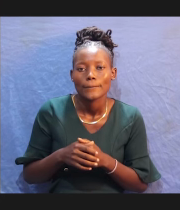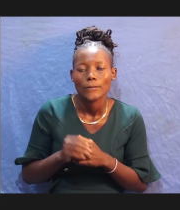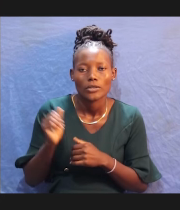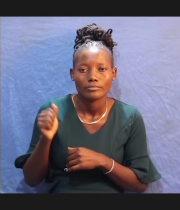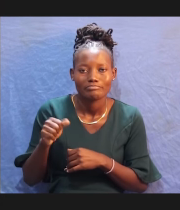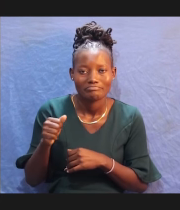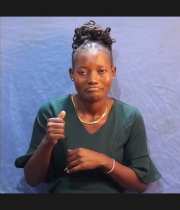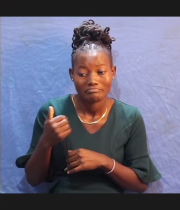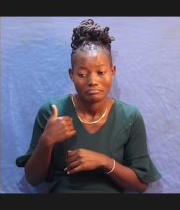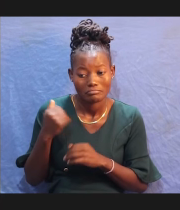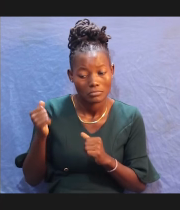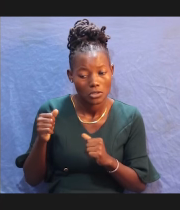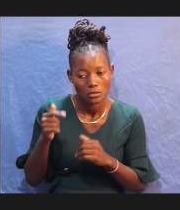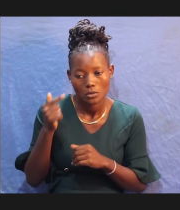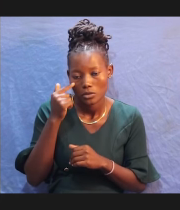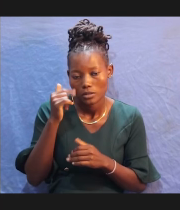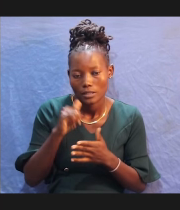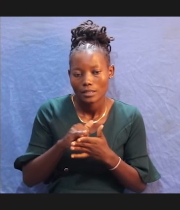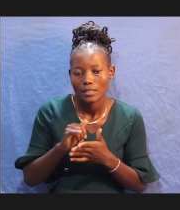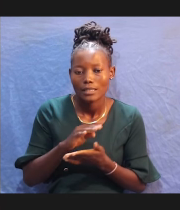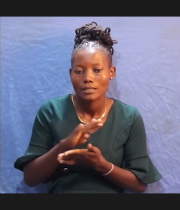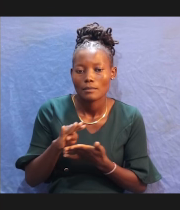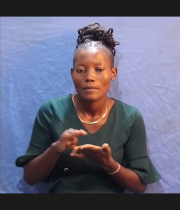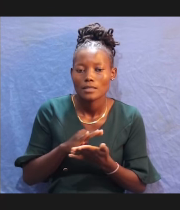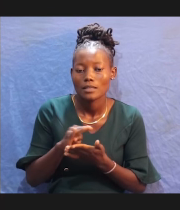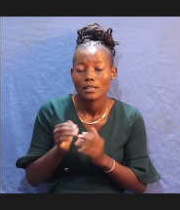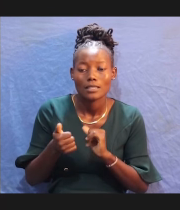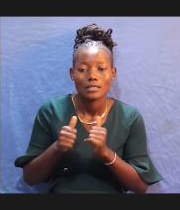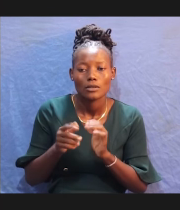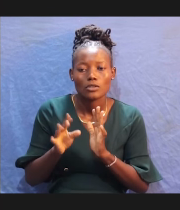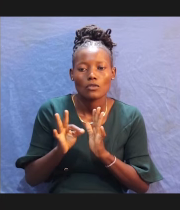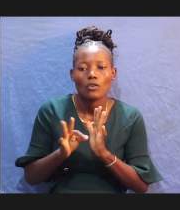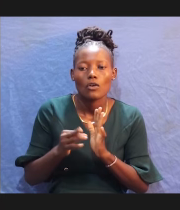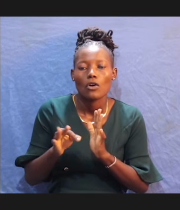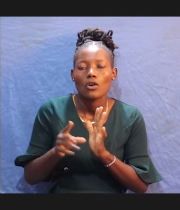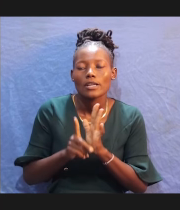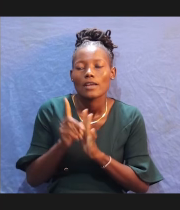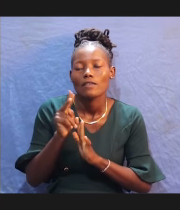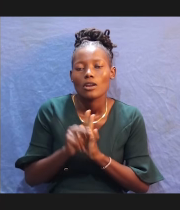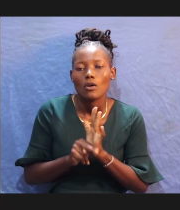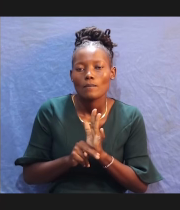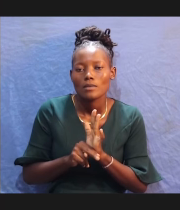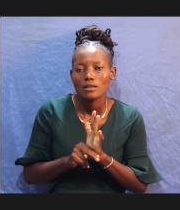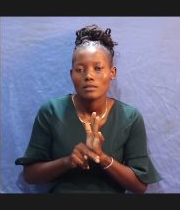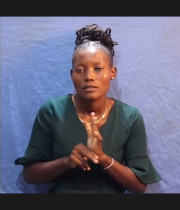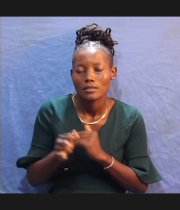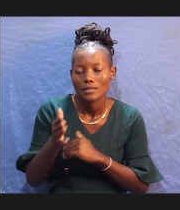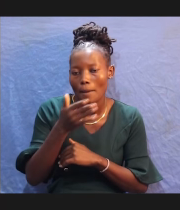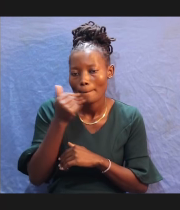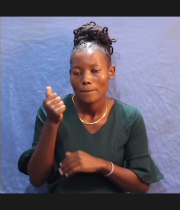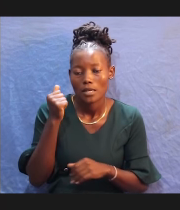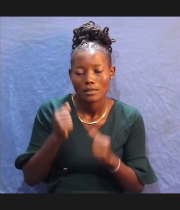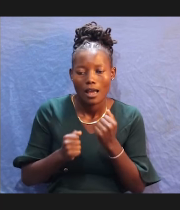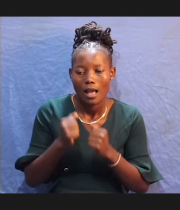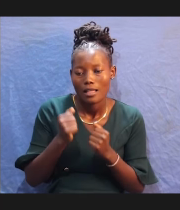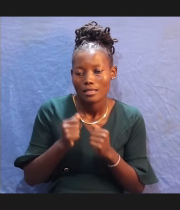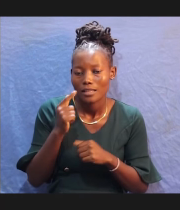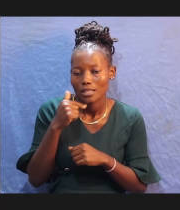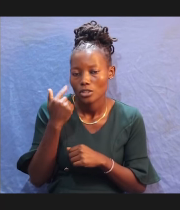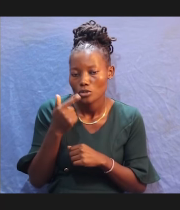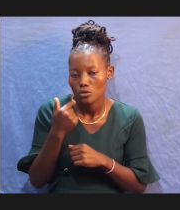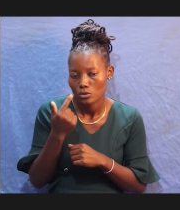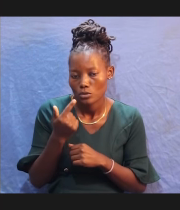Yeah, I can see that. Well, basically for sport for development, the better athletes who will